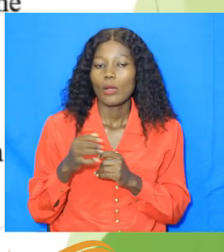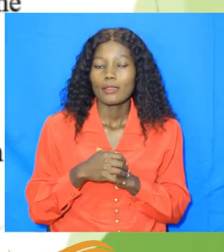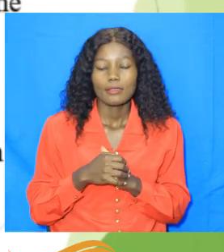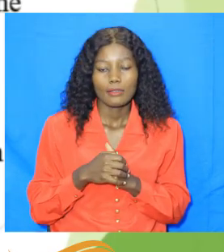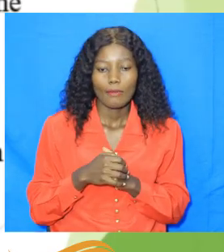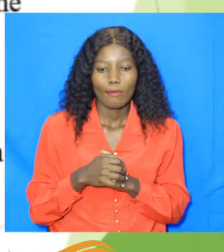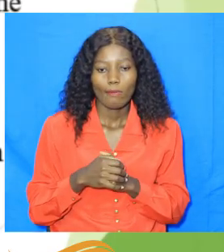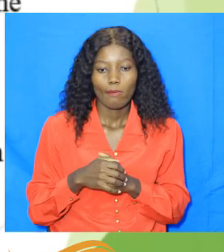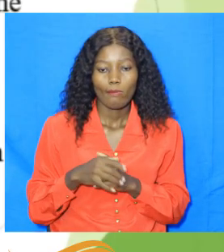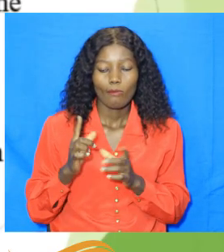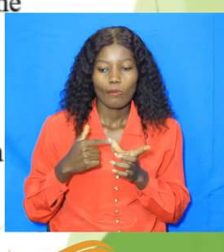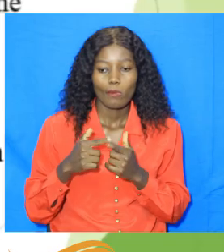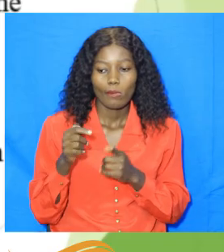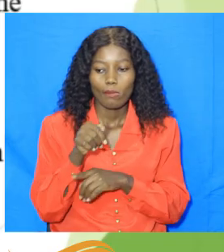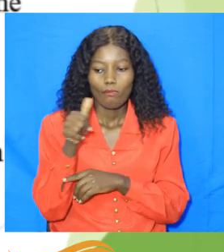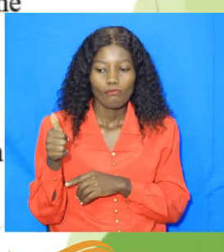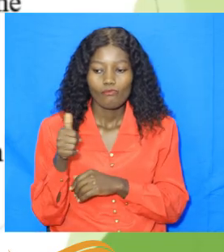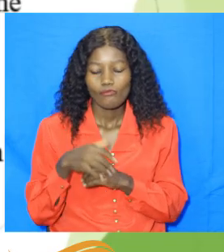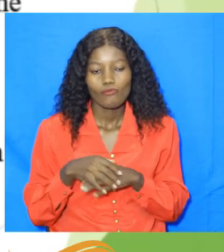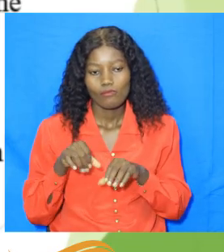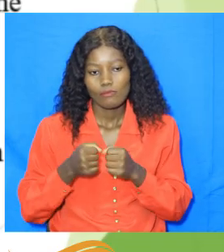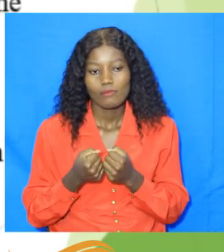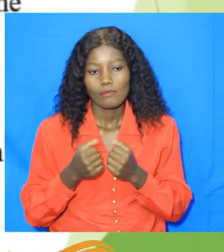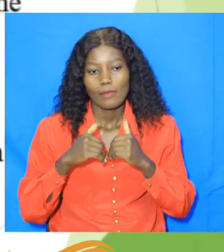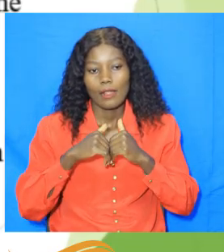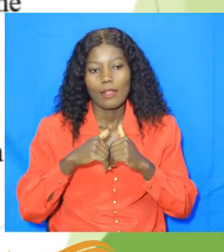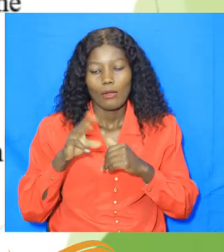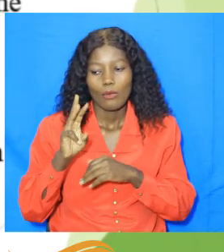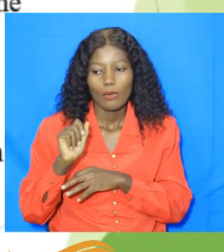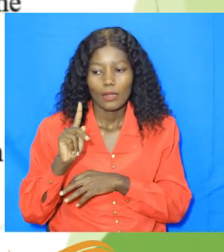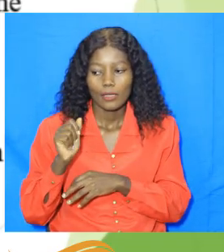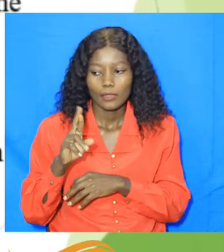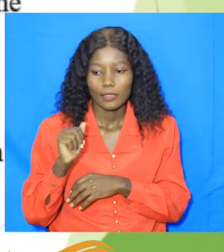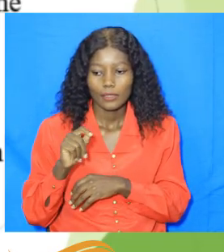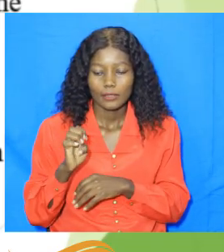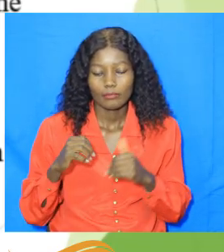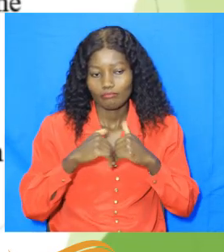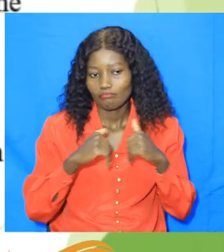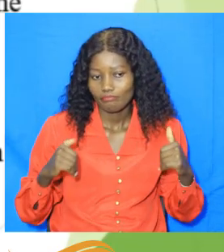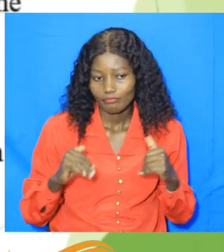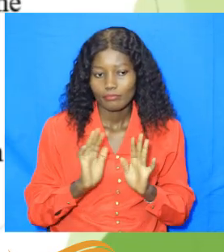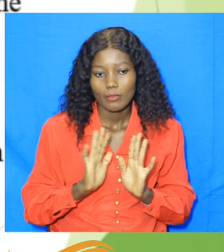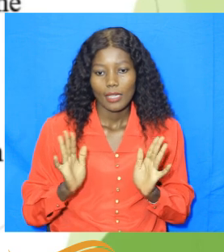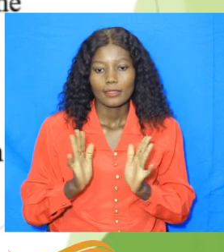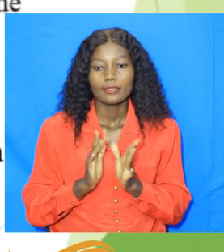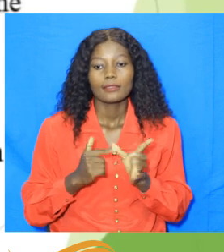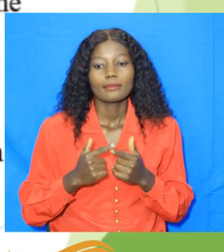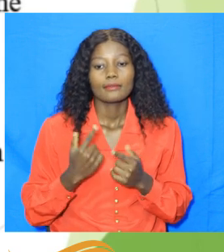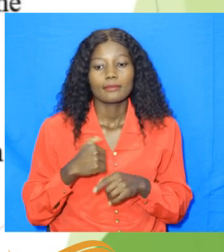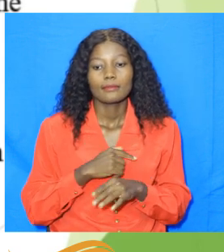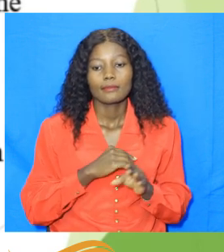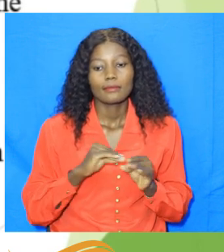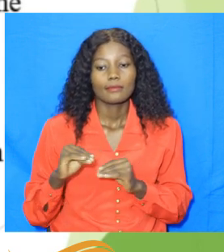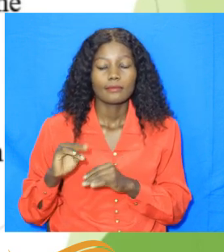warning. Wakarete, you tell them to separate. Then we go to the second